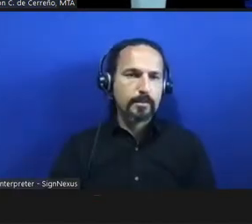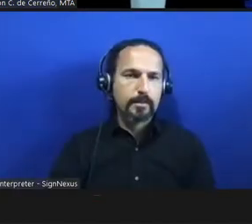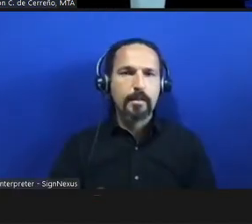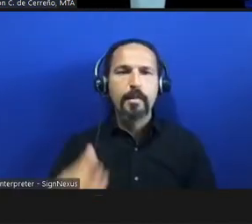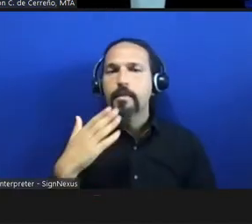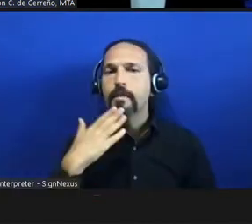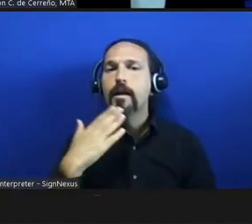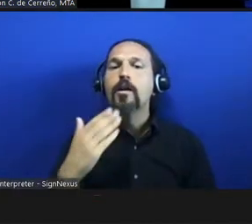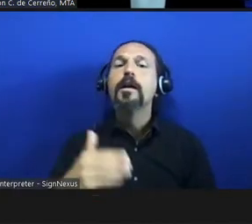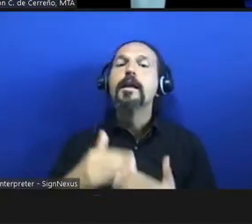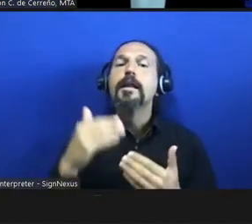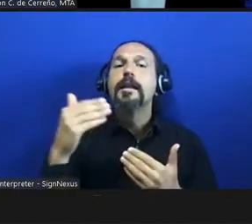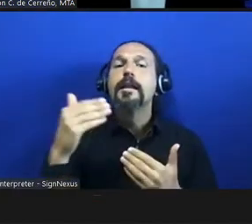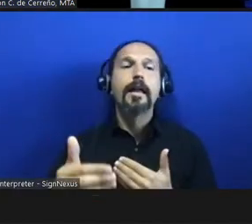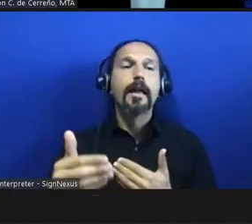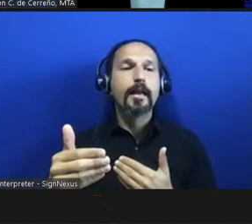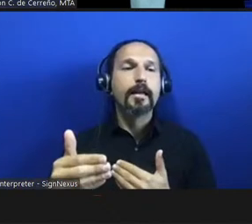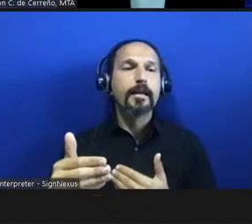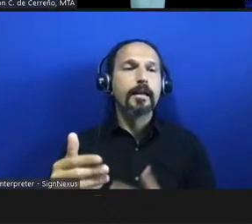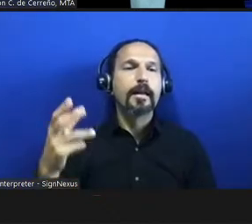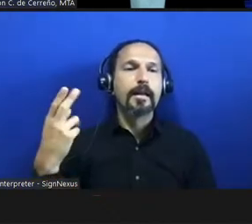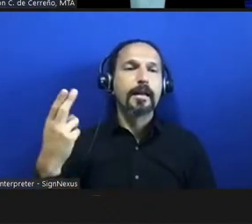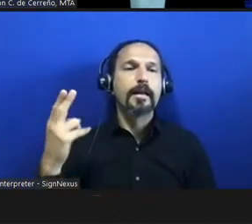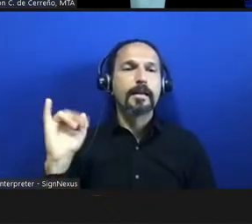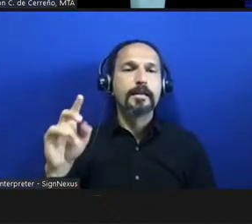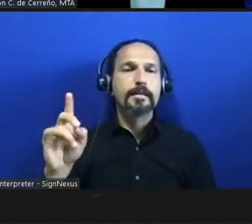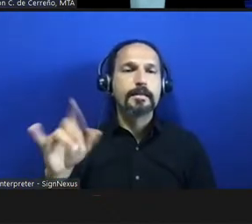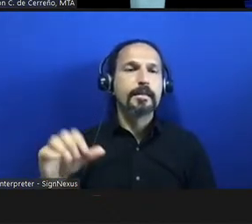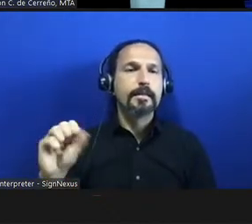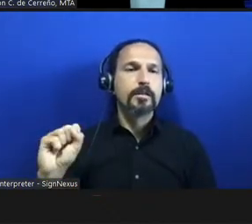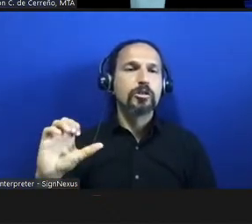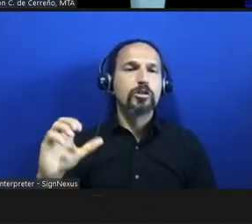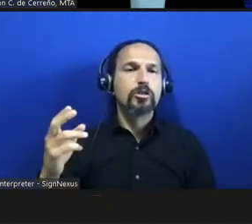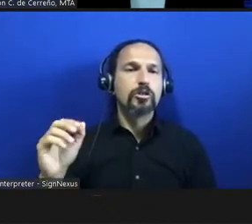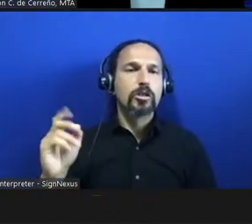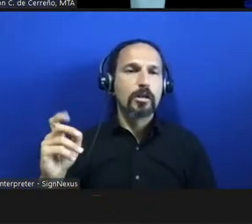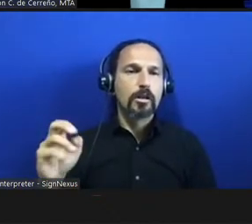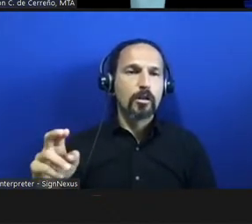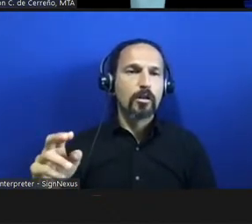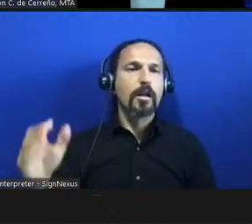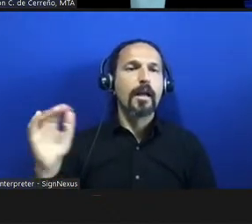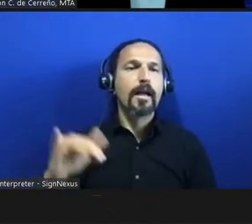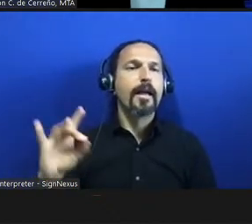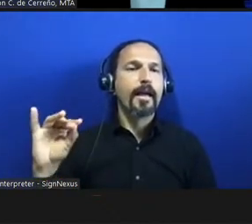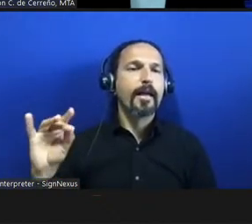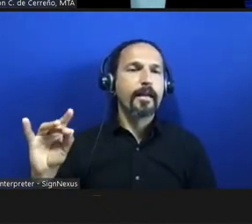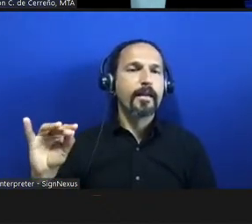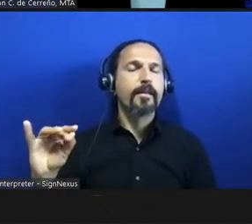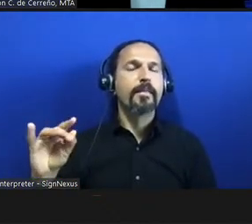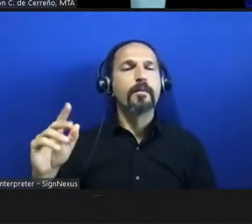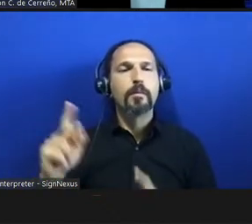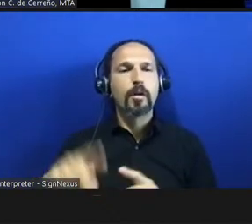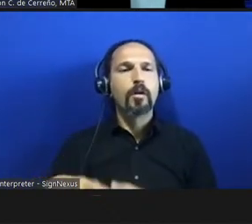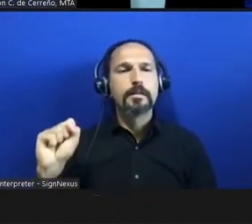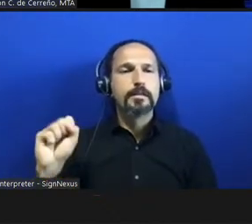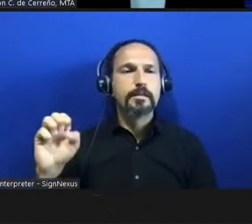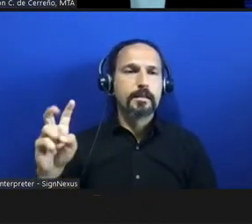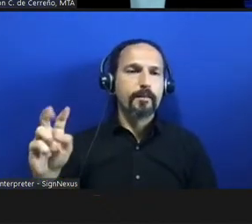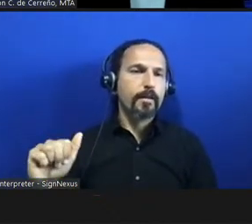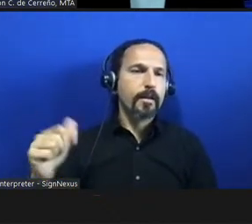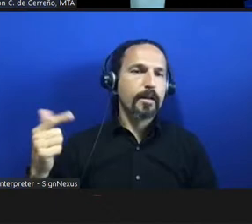our next speaker is Hindi schachter followed by our 80th speaker on the list Siva